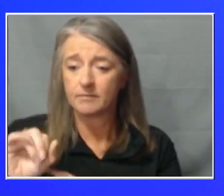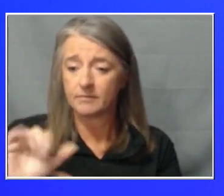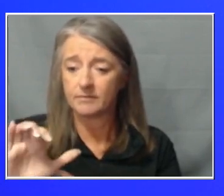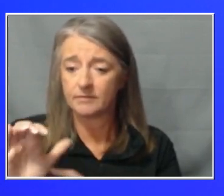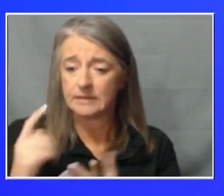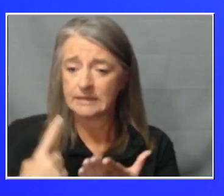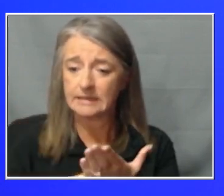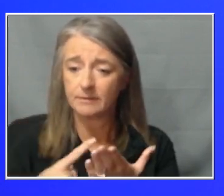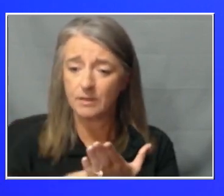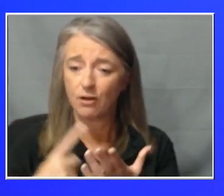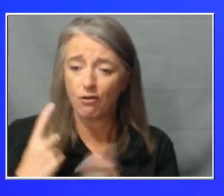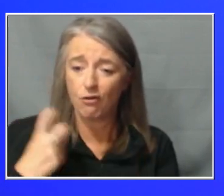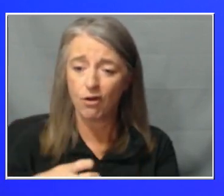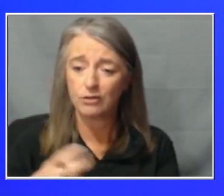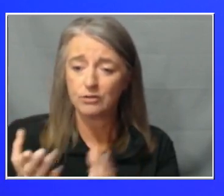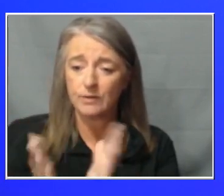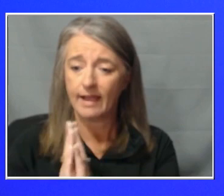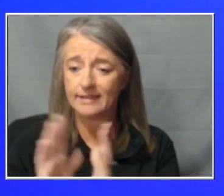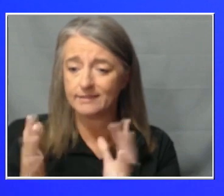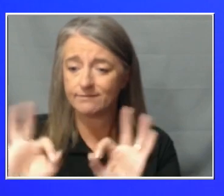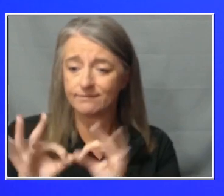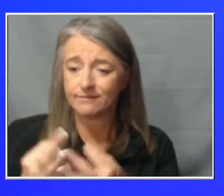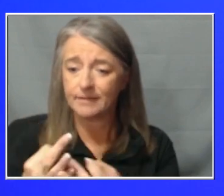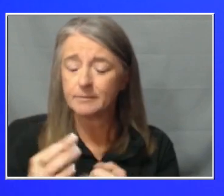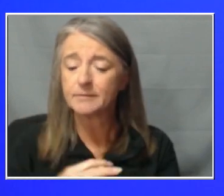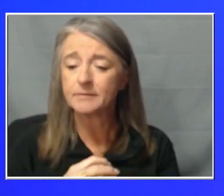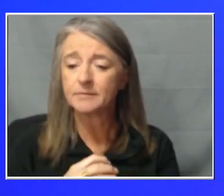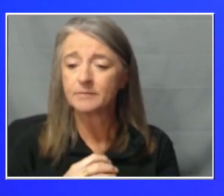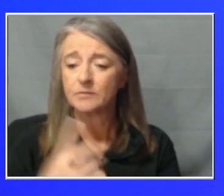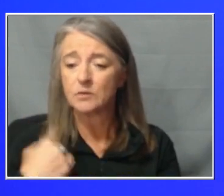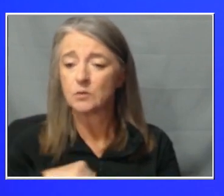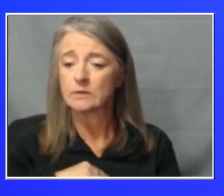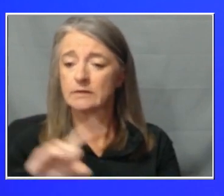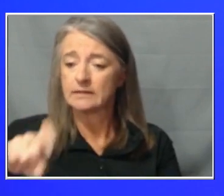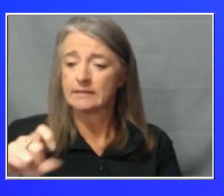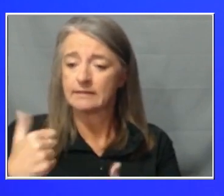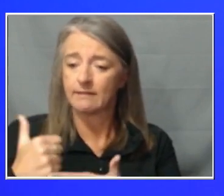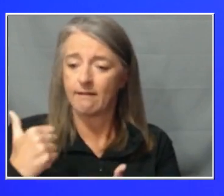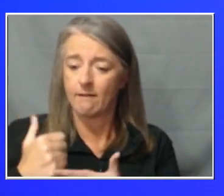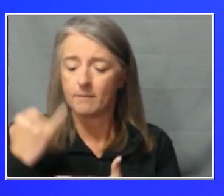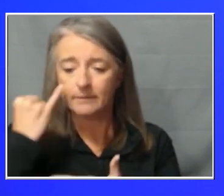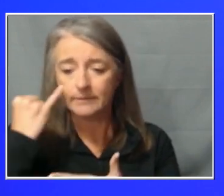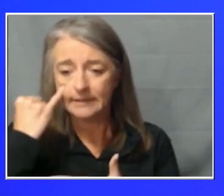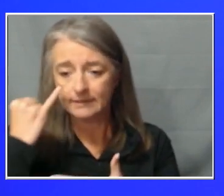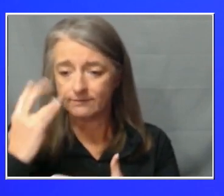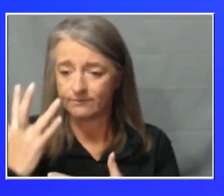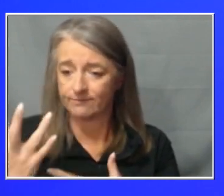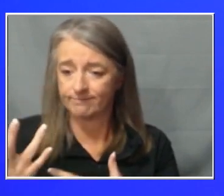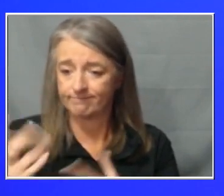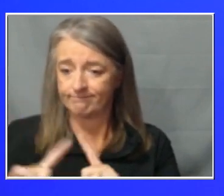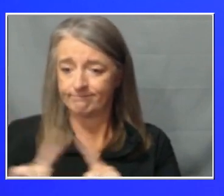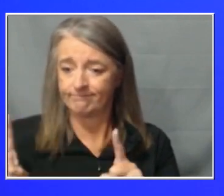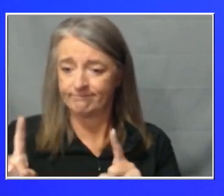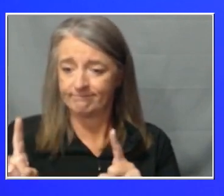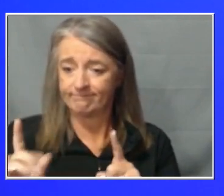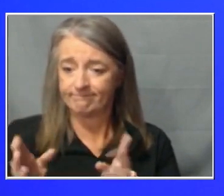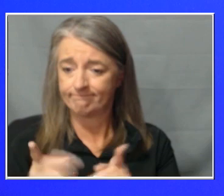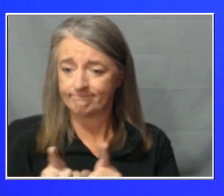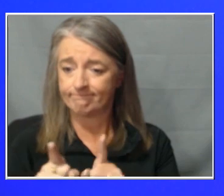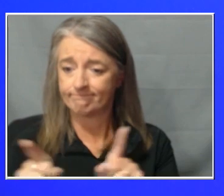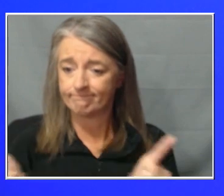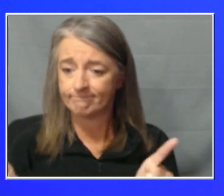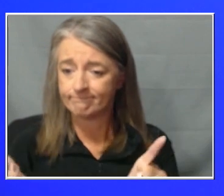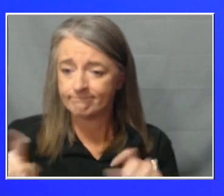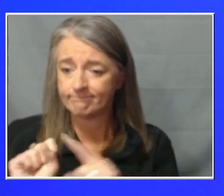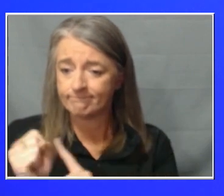ask our loved ones, let them know that we're in need of help, especially if different past situations make